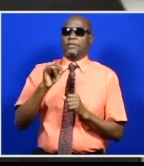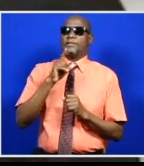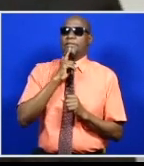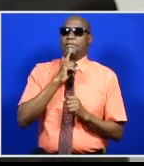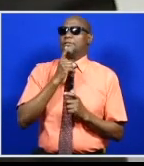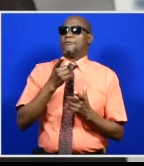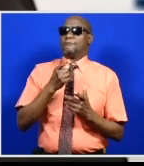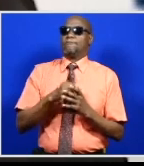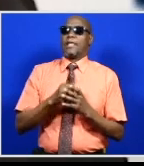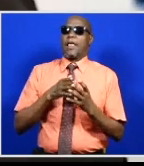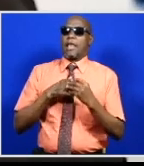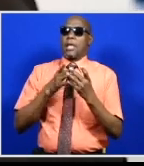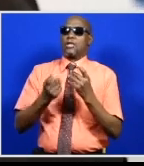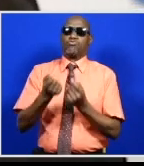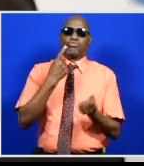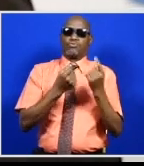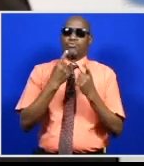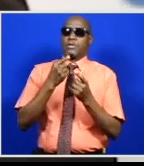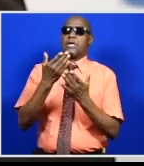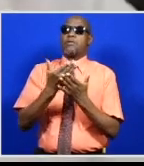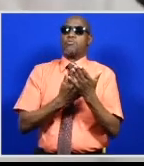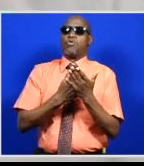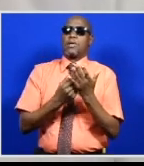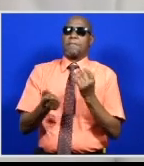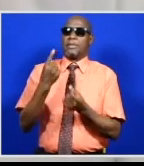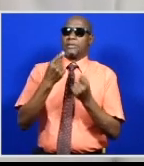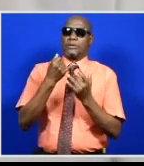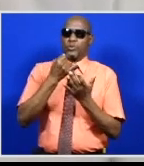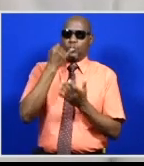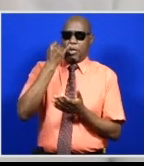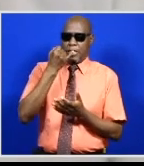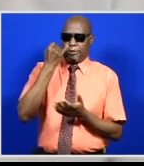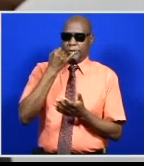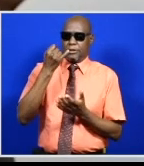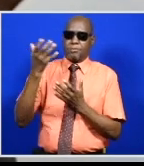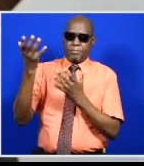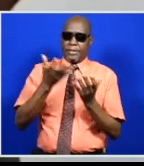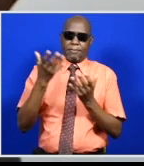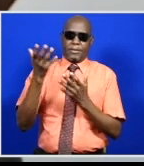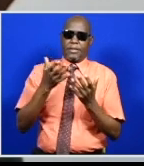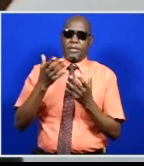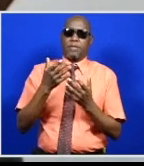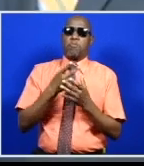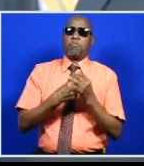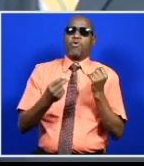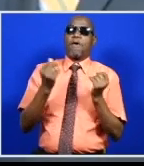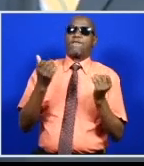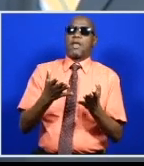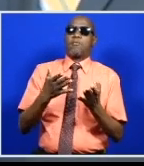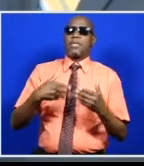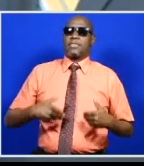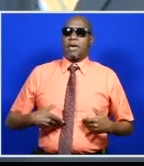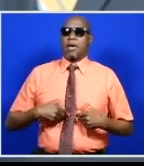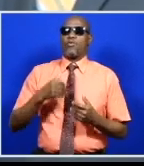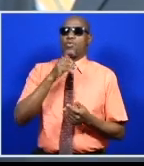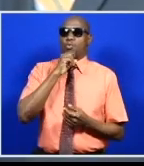further raised concern over reports of emerging drugs that are highly potent and easily available to both the young and old. As we near